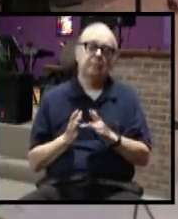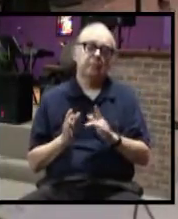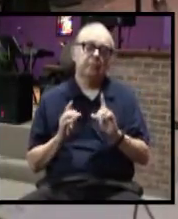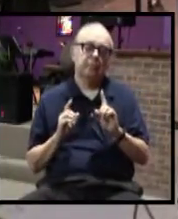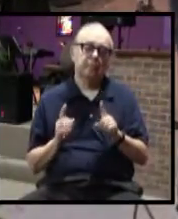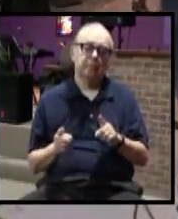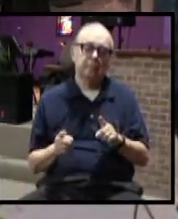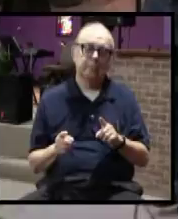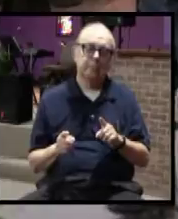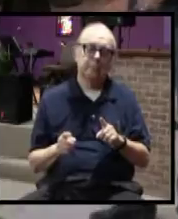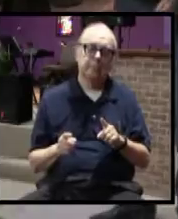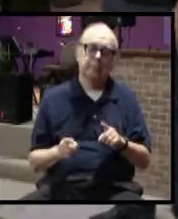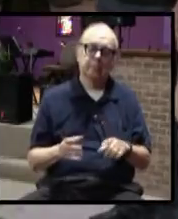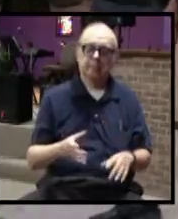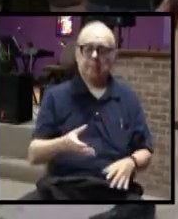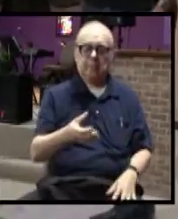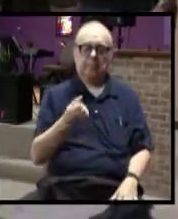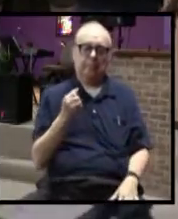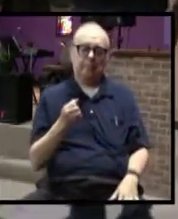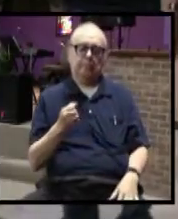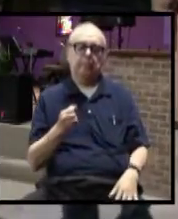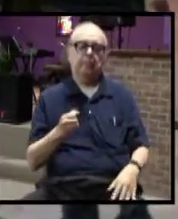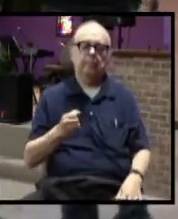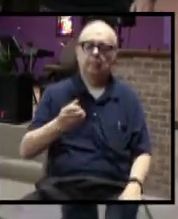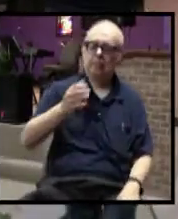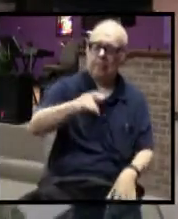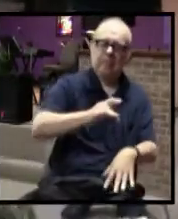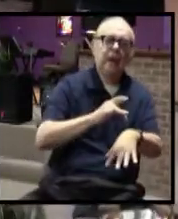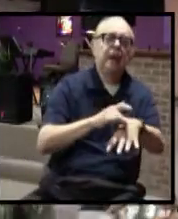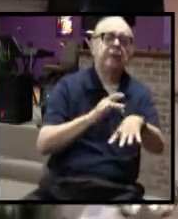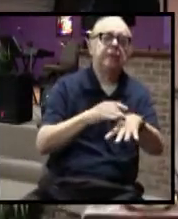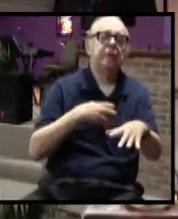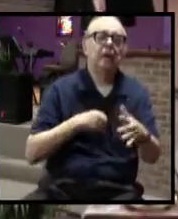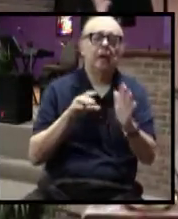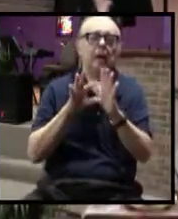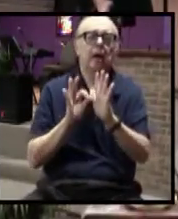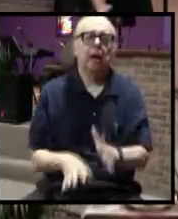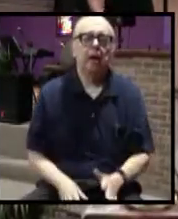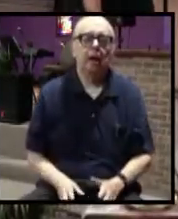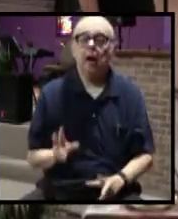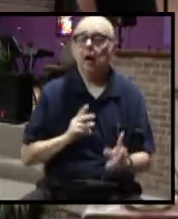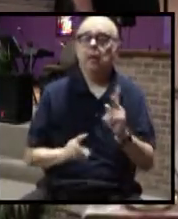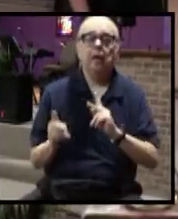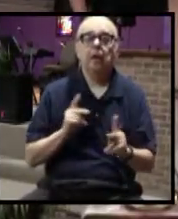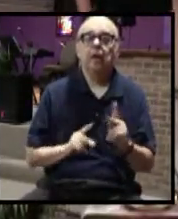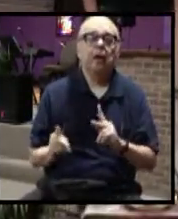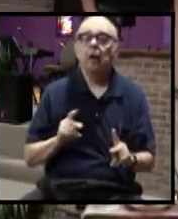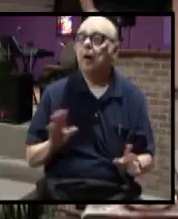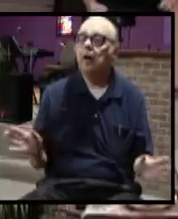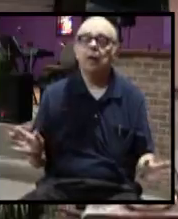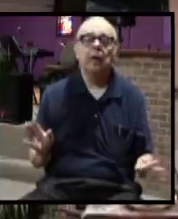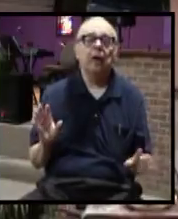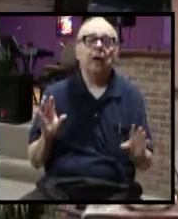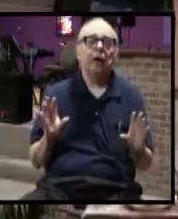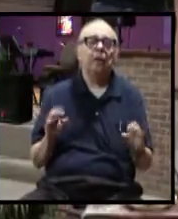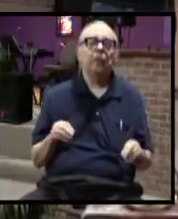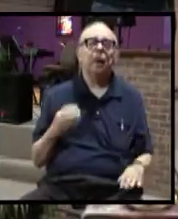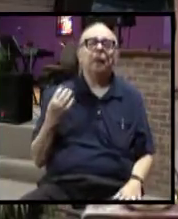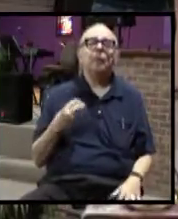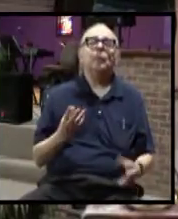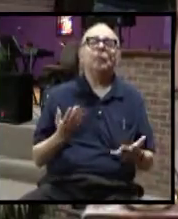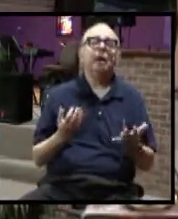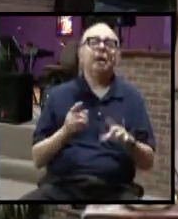when Jesus takes his hand and reaches out and touches the leper, they're all probably saying, oh,